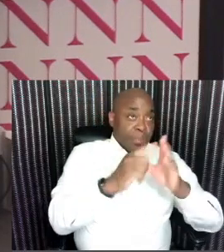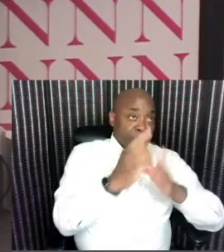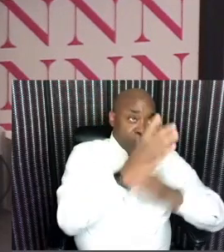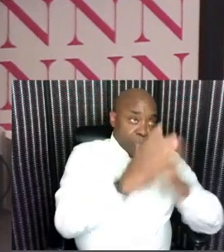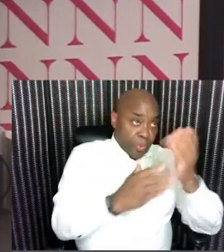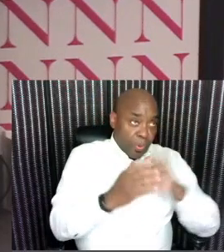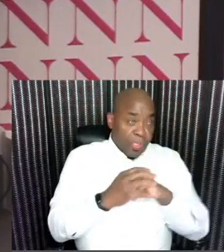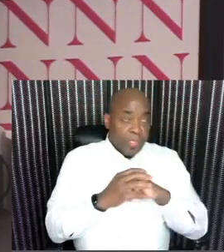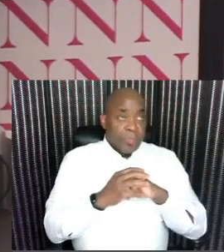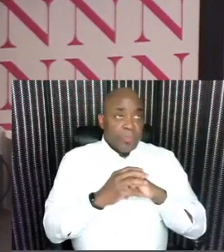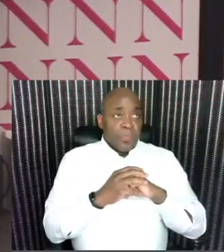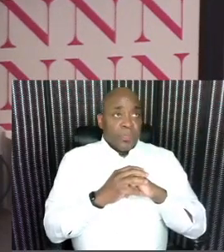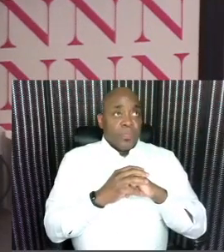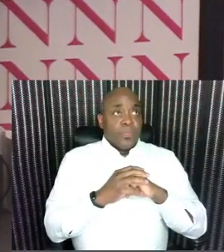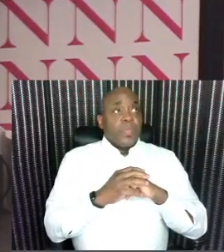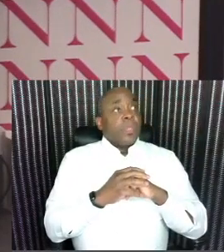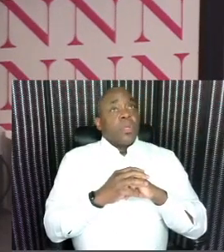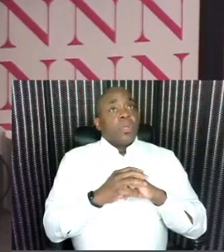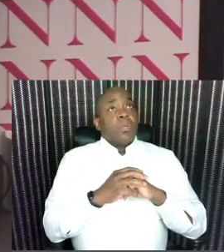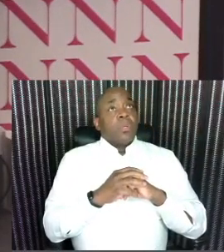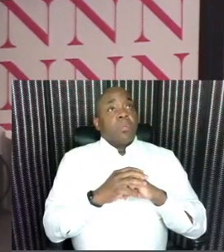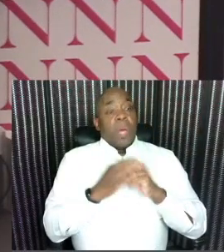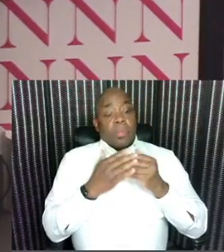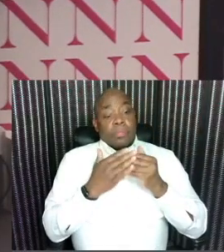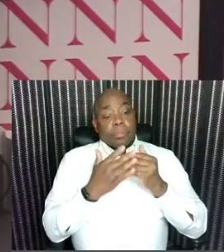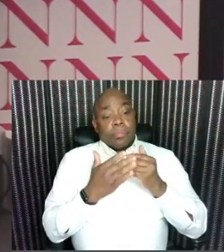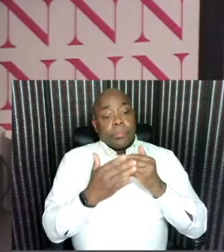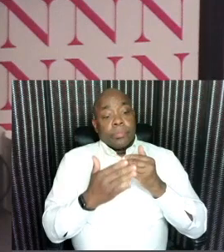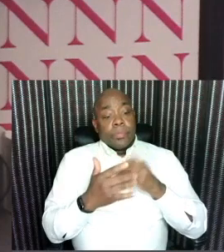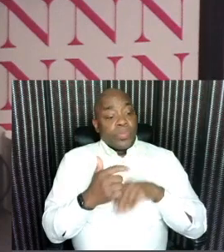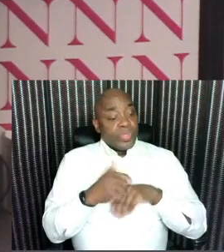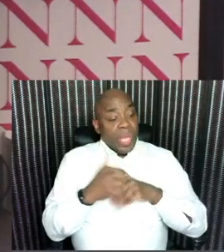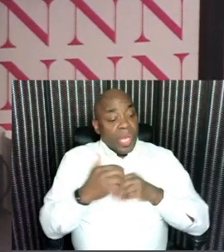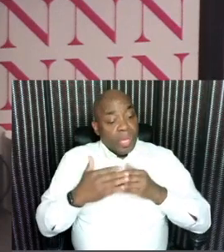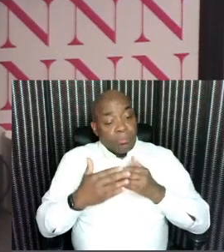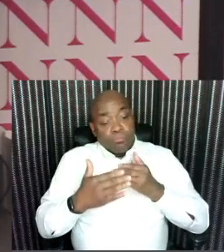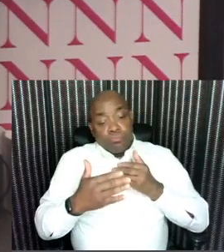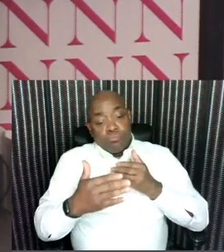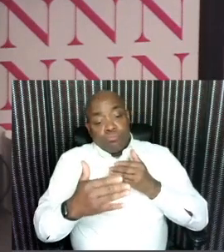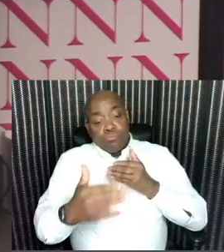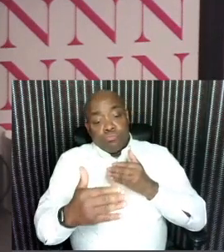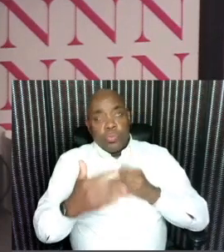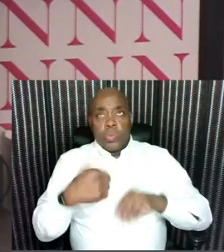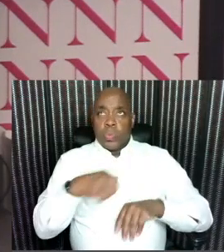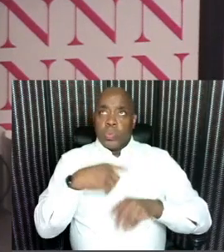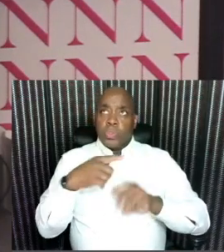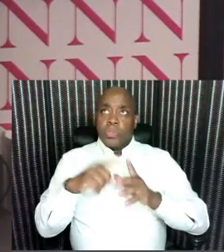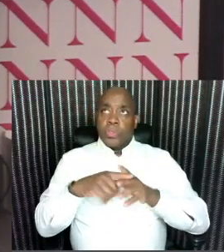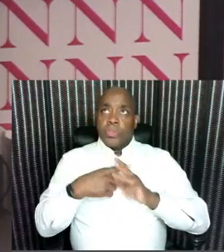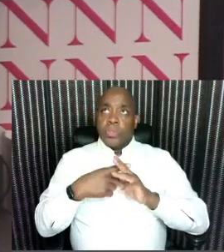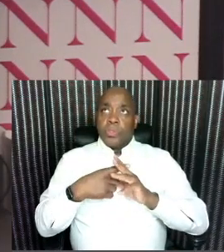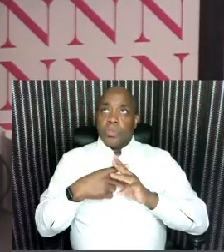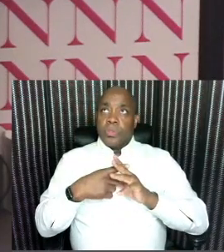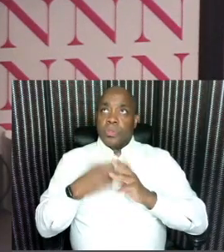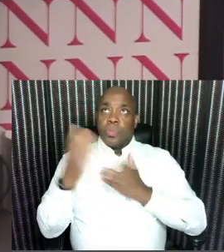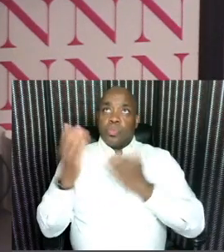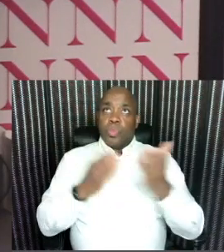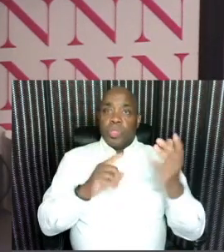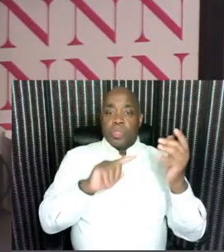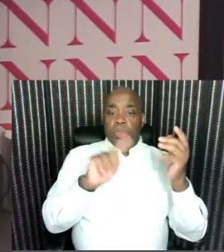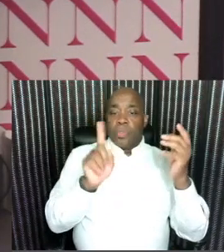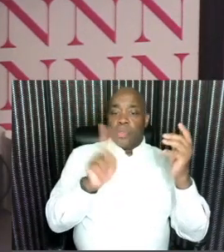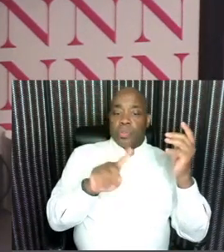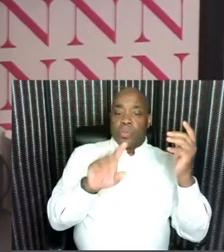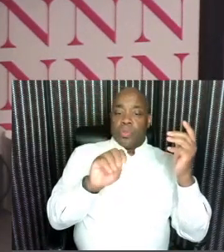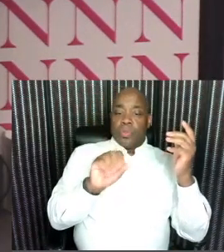over time, one of the things when we started to bring the Zora Festival on Rollins